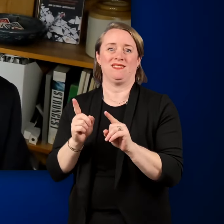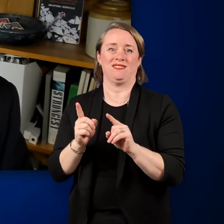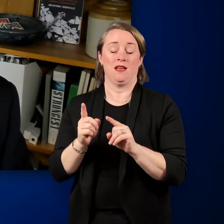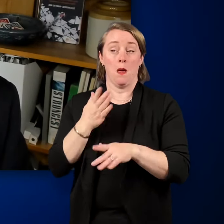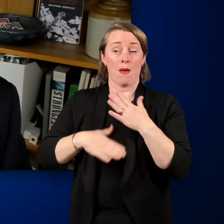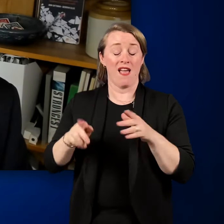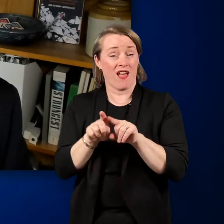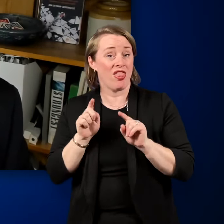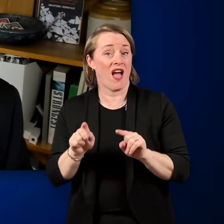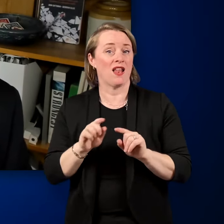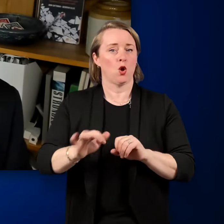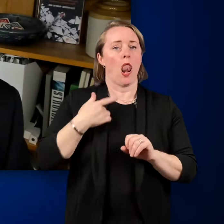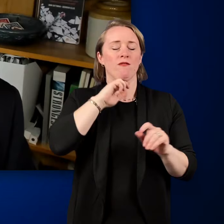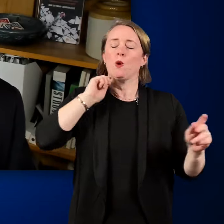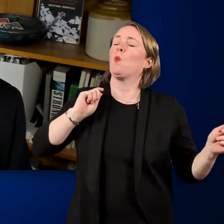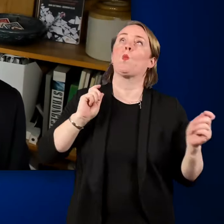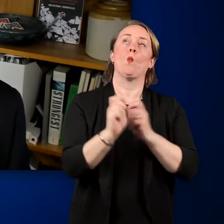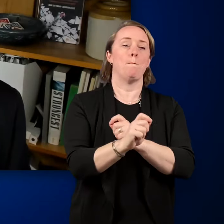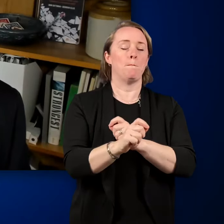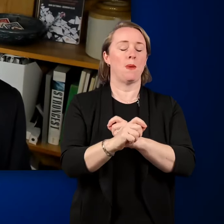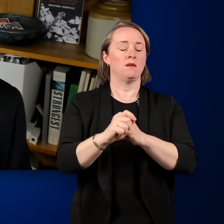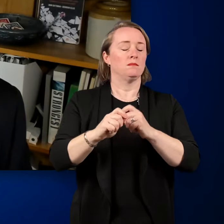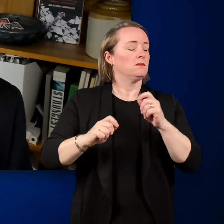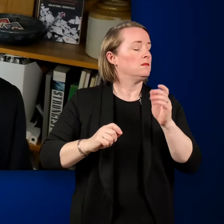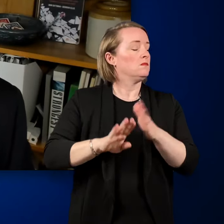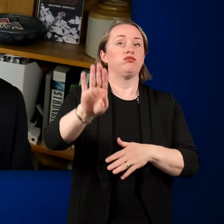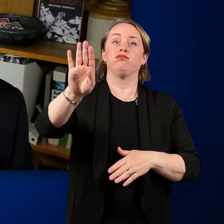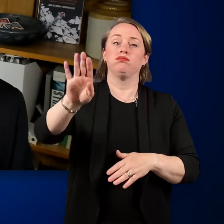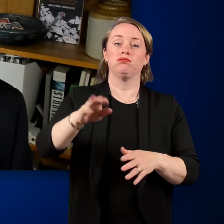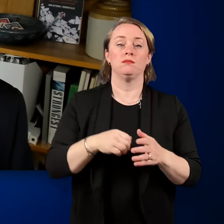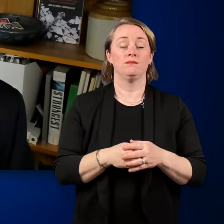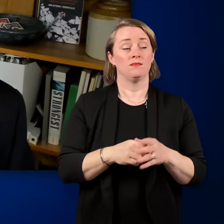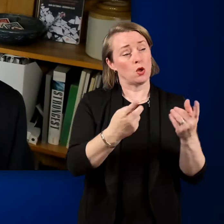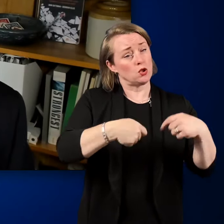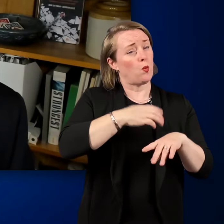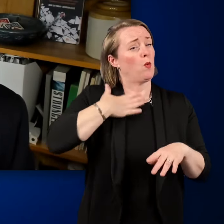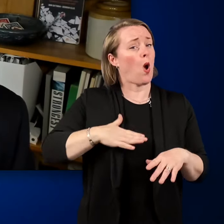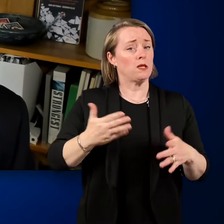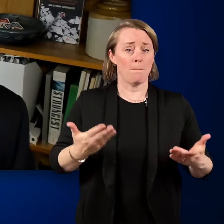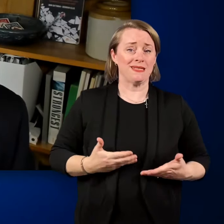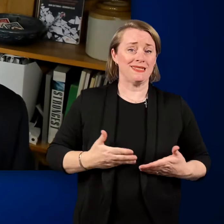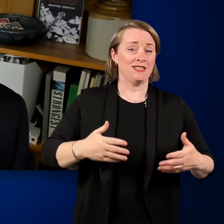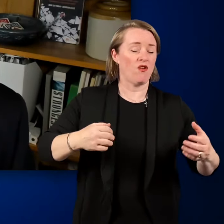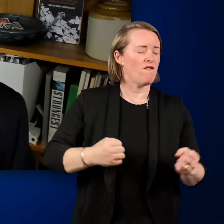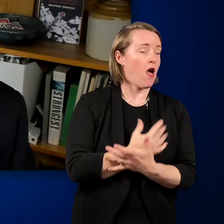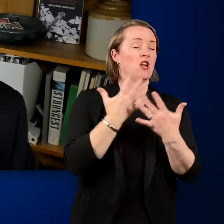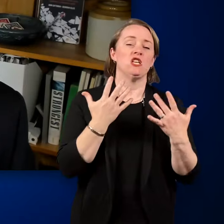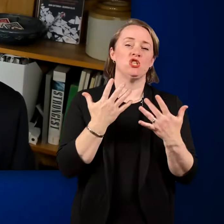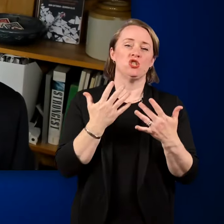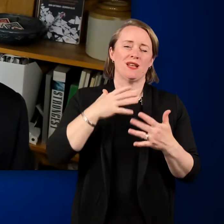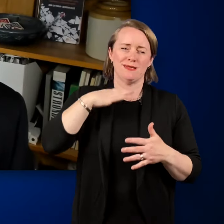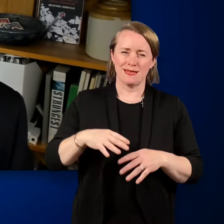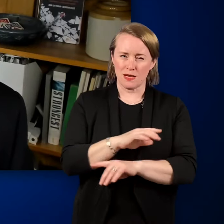your lives will turn around at once. So if we want businesses to flourish,